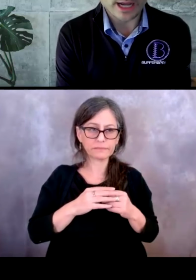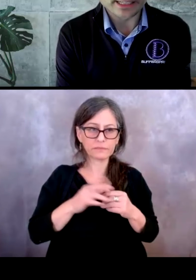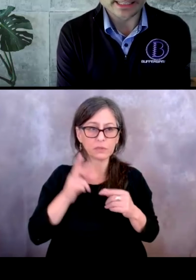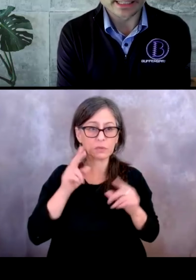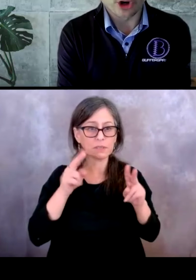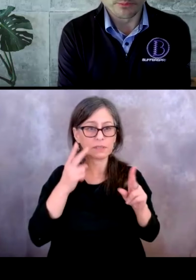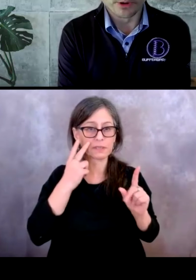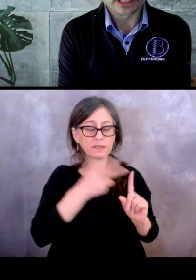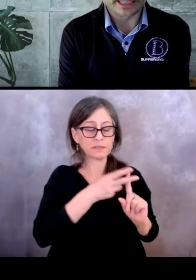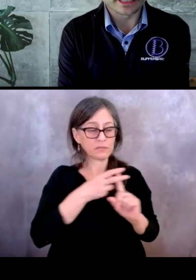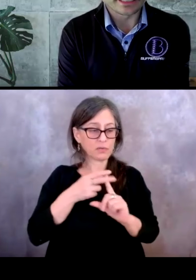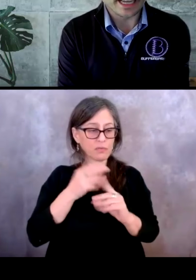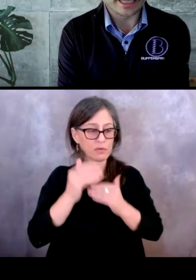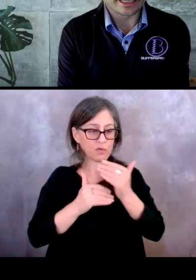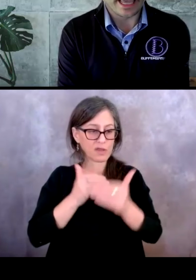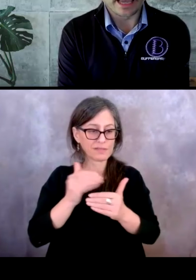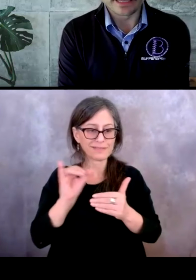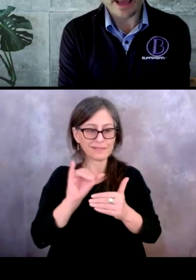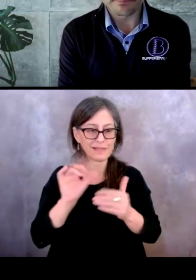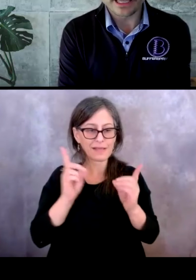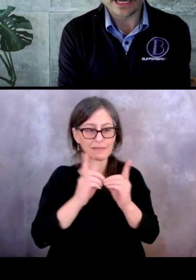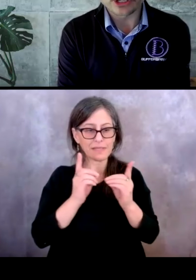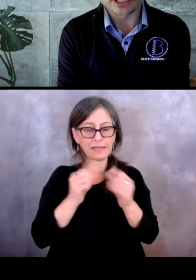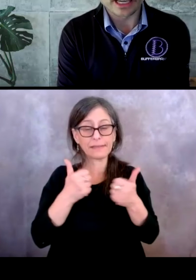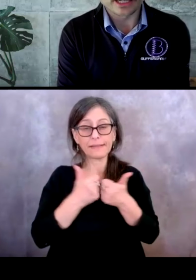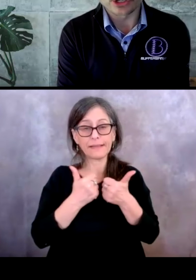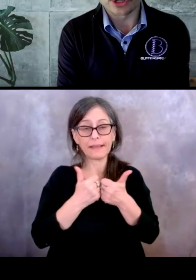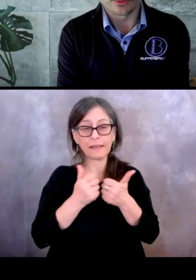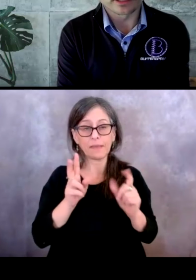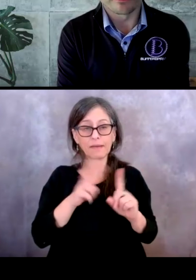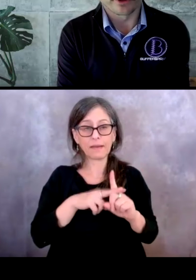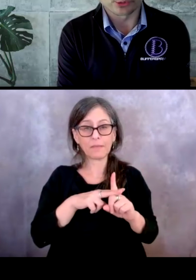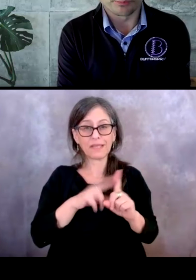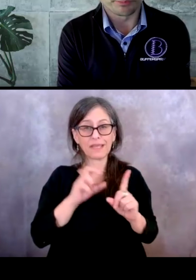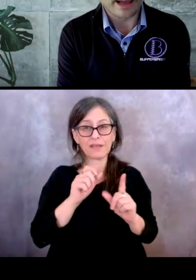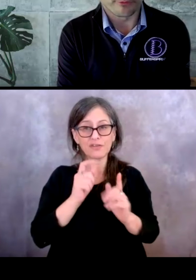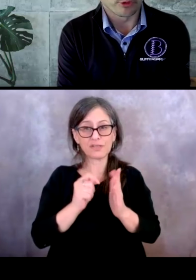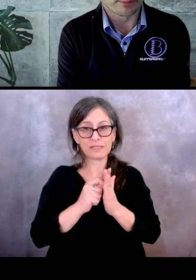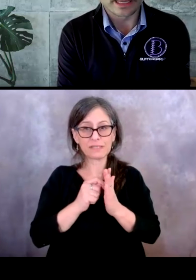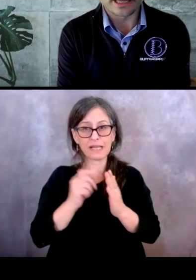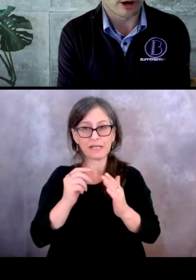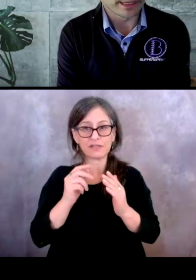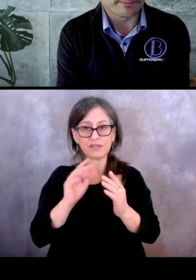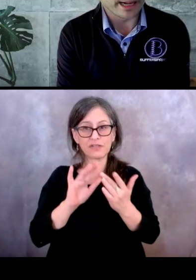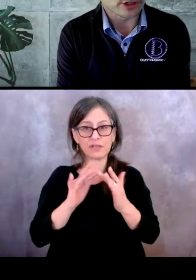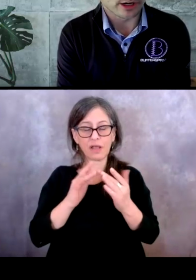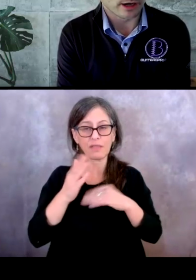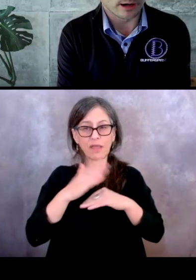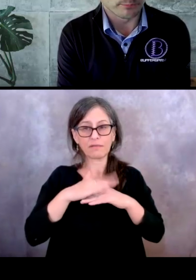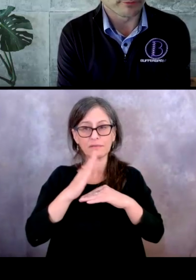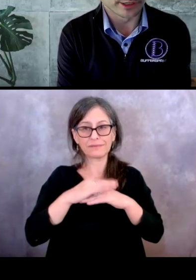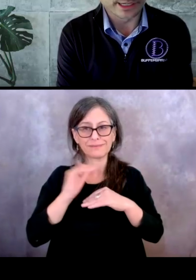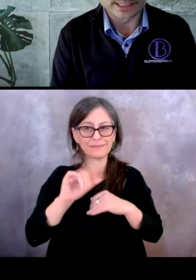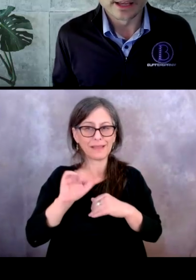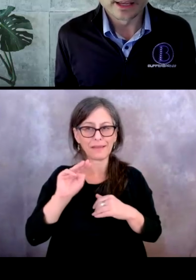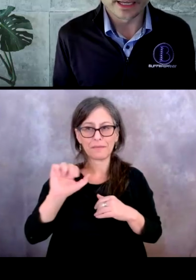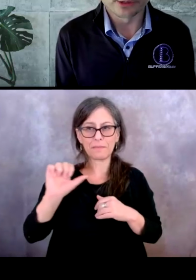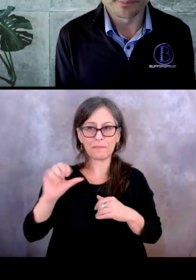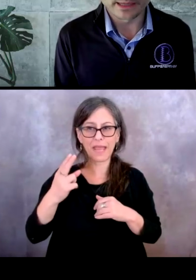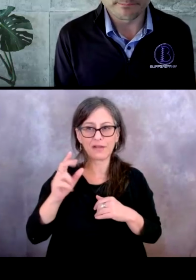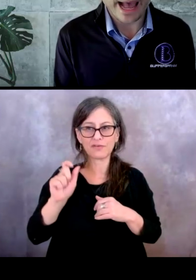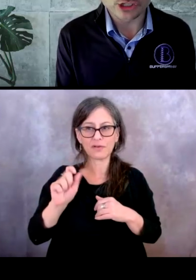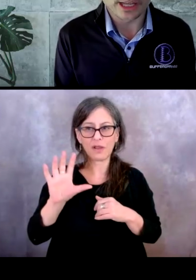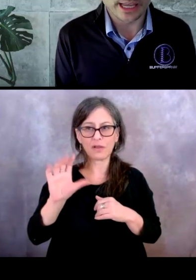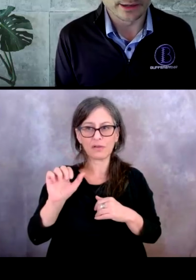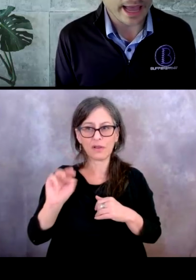recruiting process as almost like the dating game, the application stage is you on some virtual platform, eHarmony, Match.com, whatever it is, and